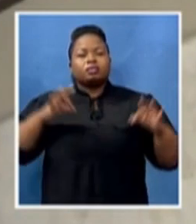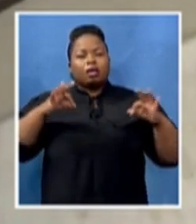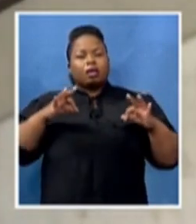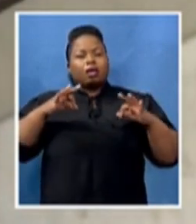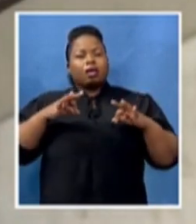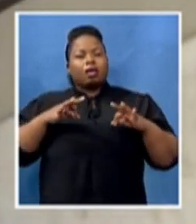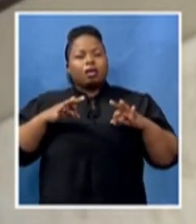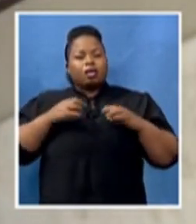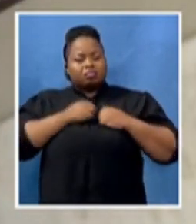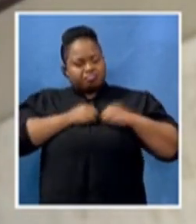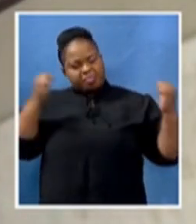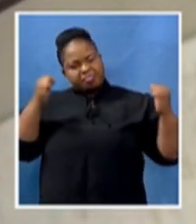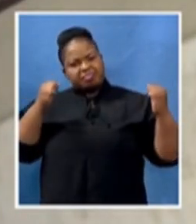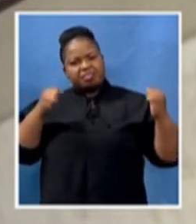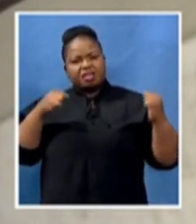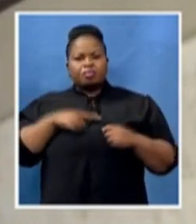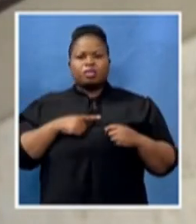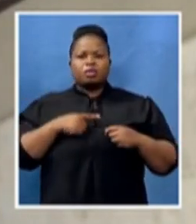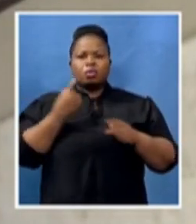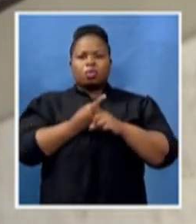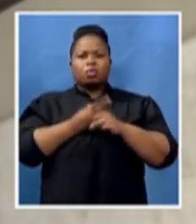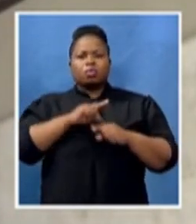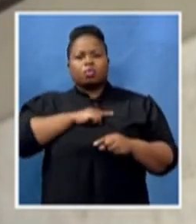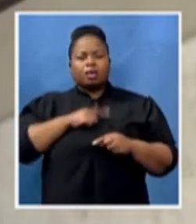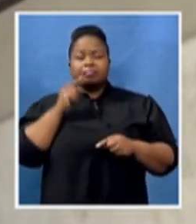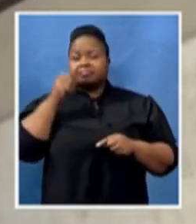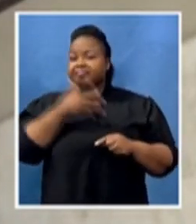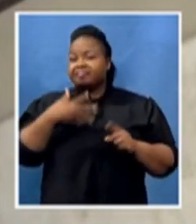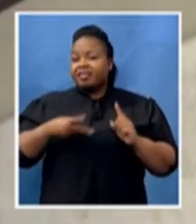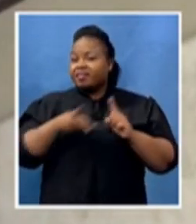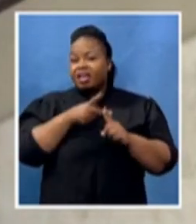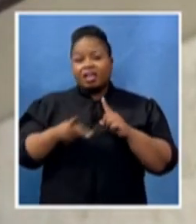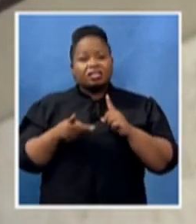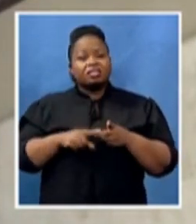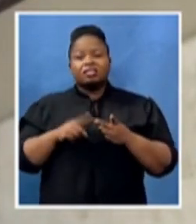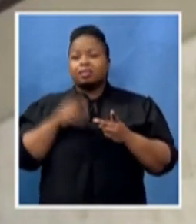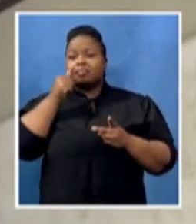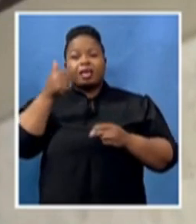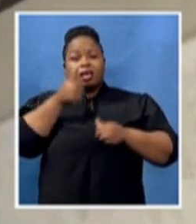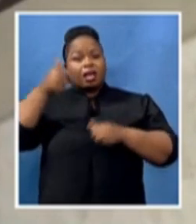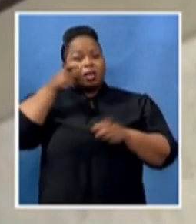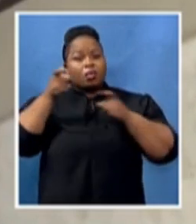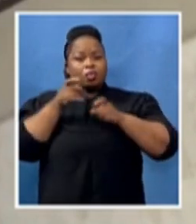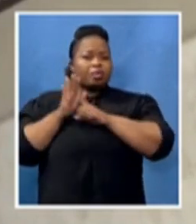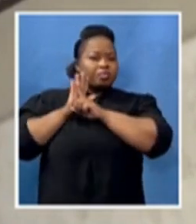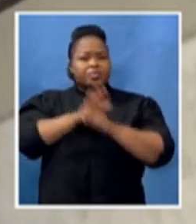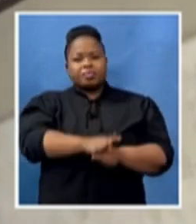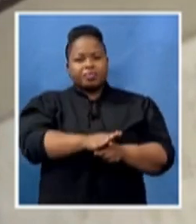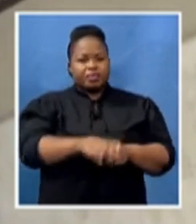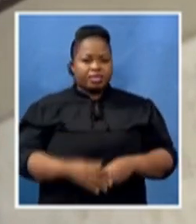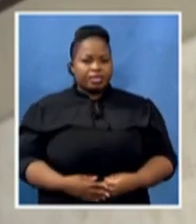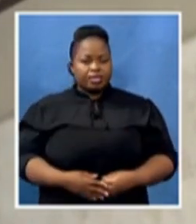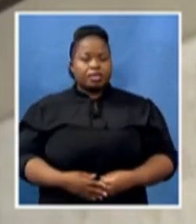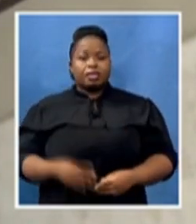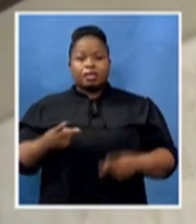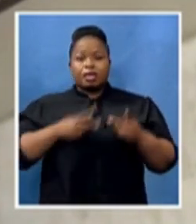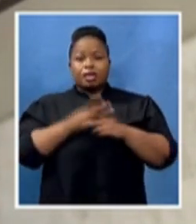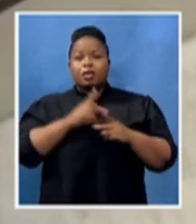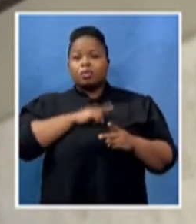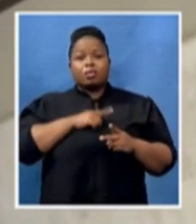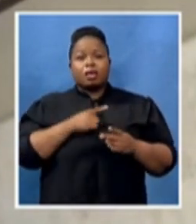gender violence, against patriarchy and repression. And how this art making has become a way to communicate with each